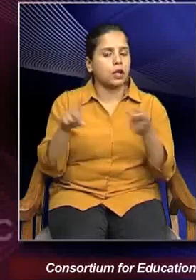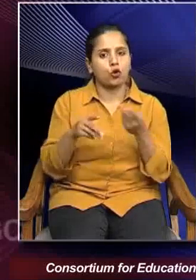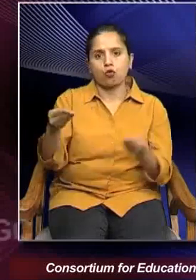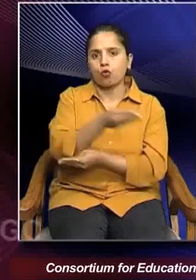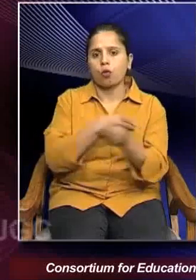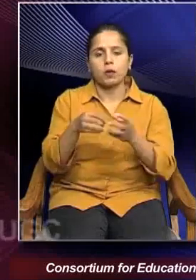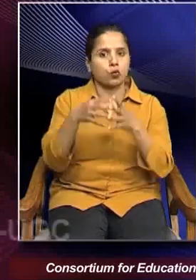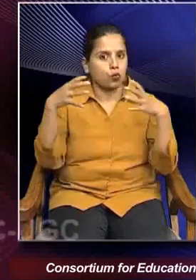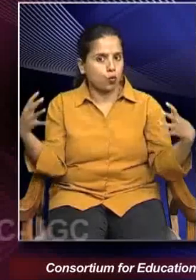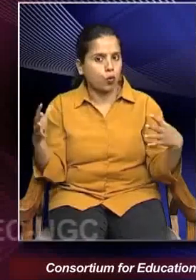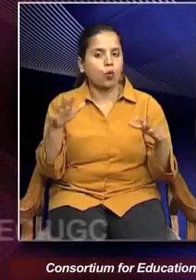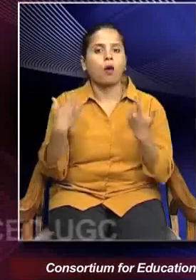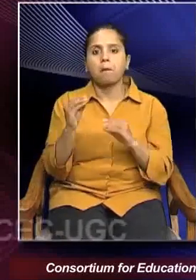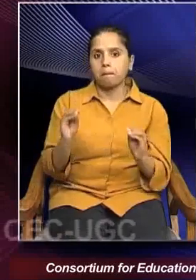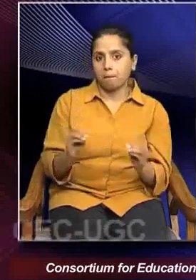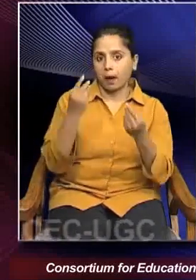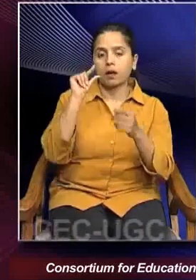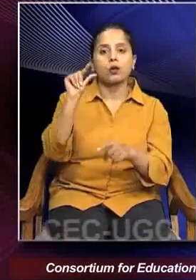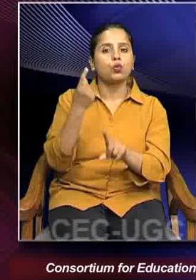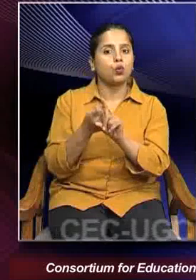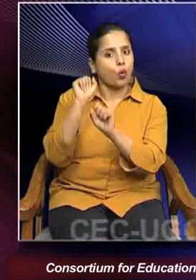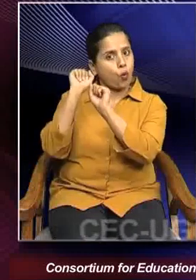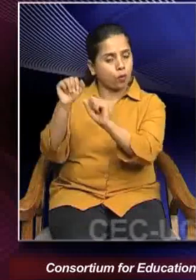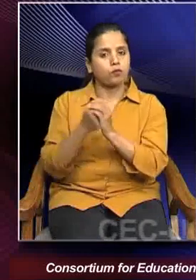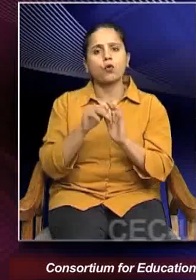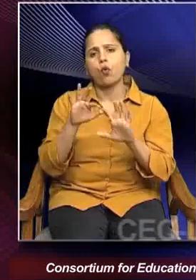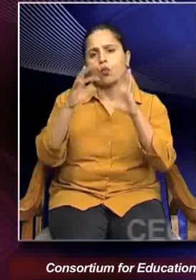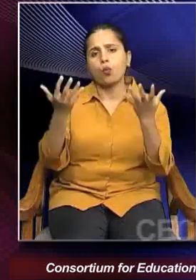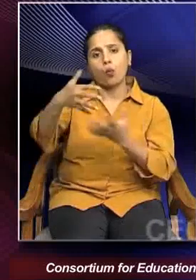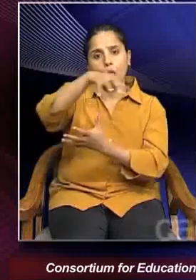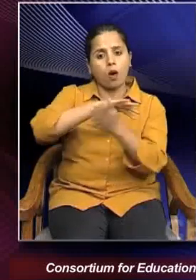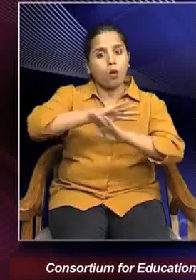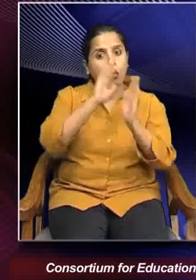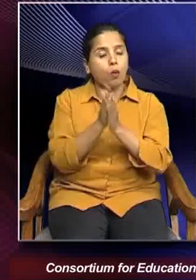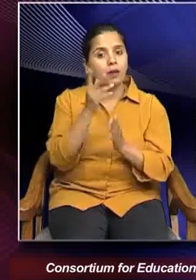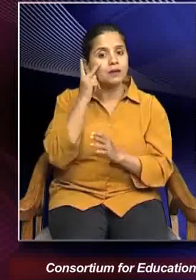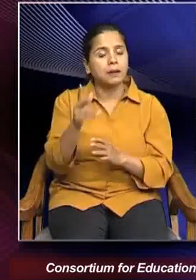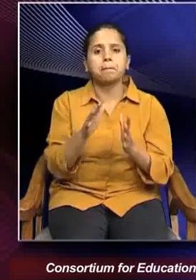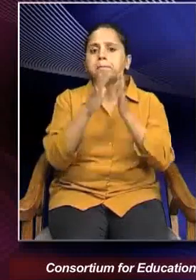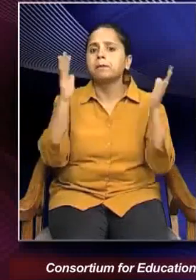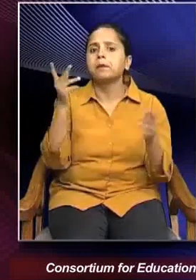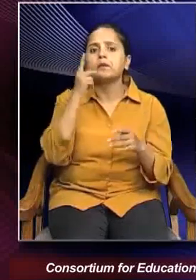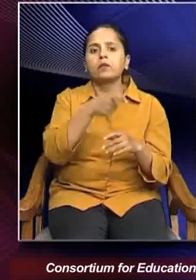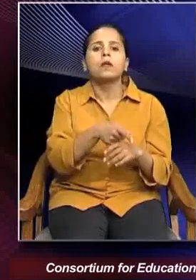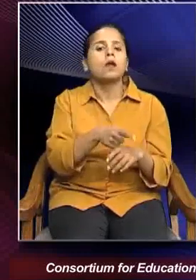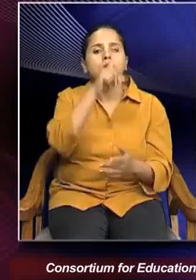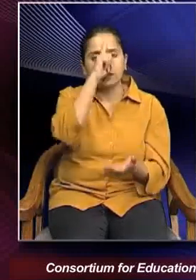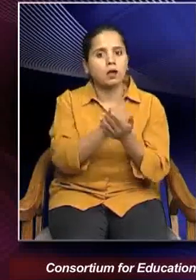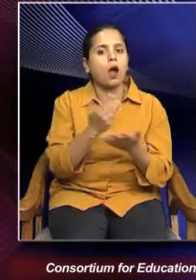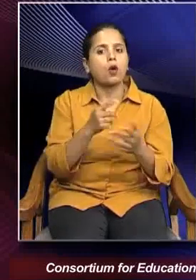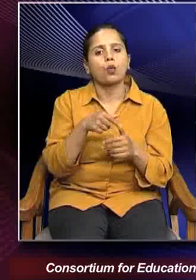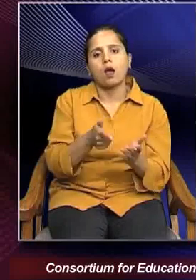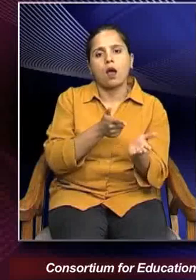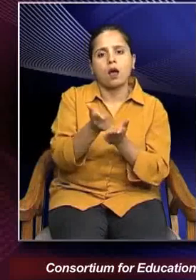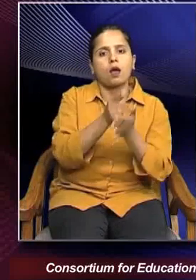and prosperity in the context of UK or for the world as a whole was largely determined by agriculture